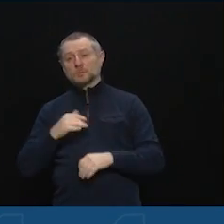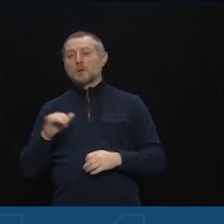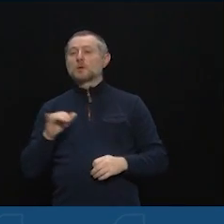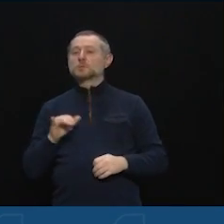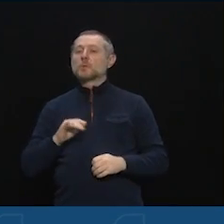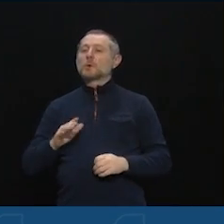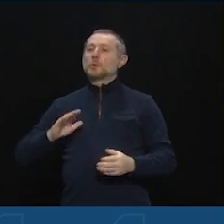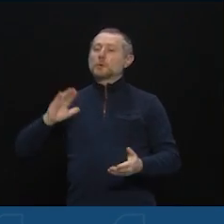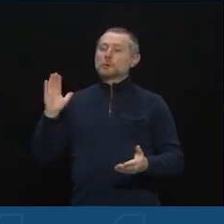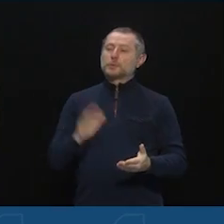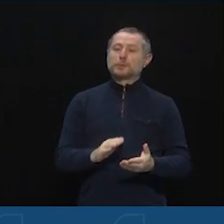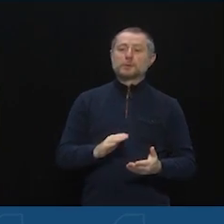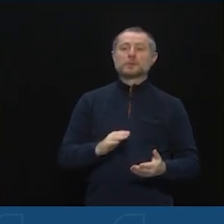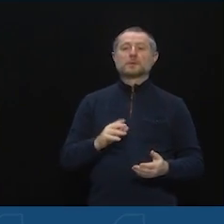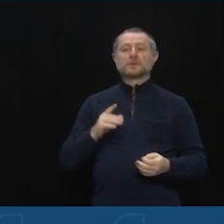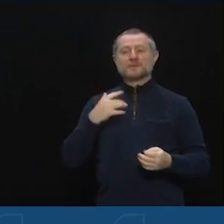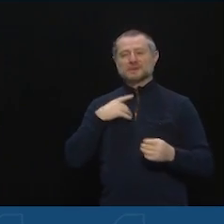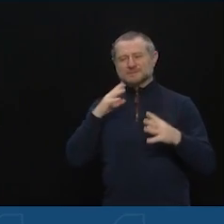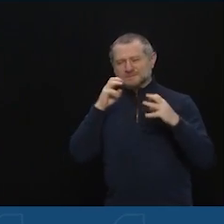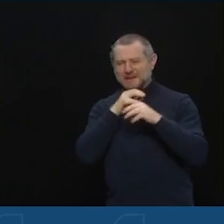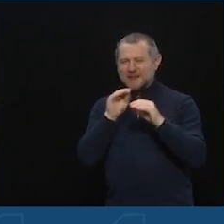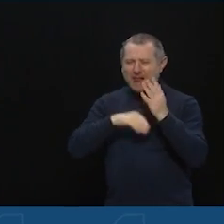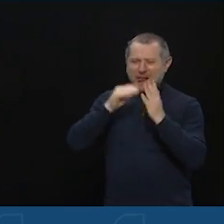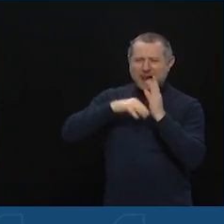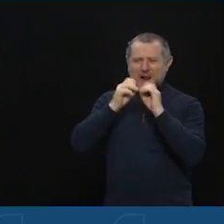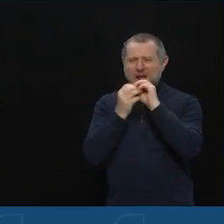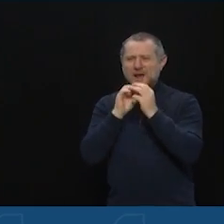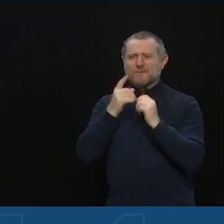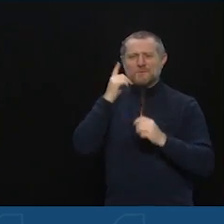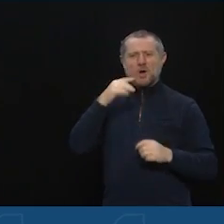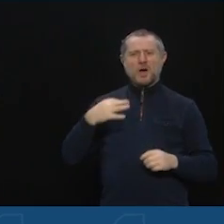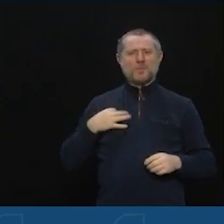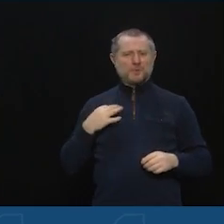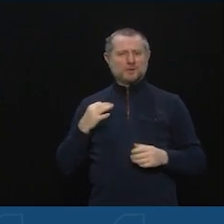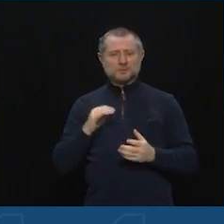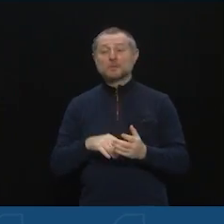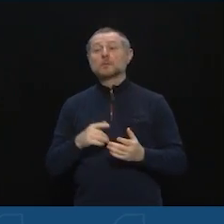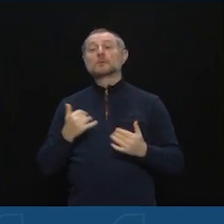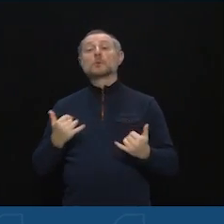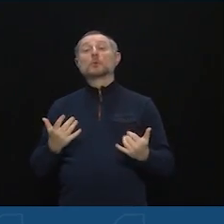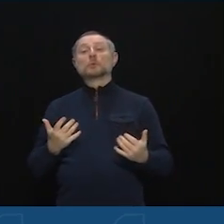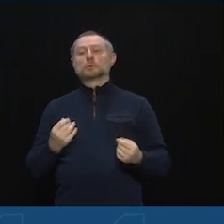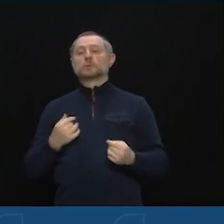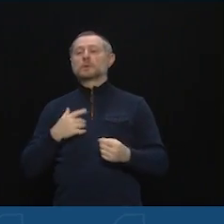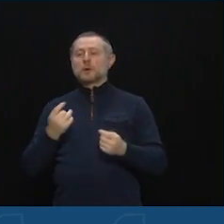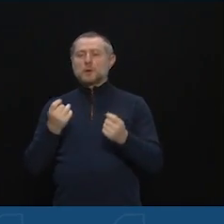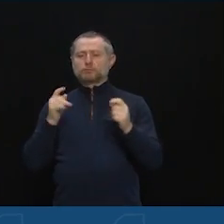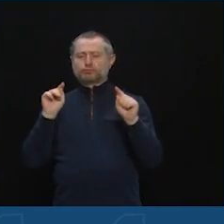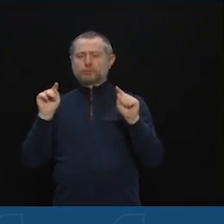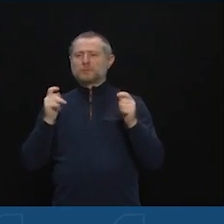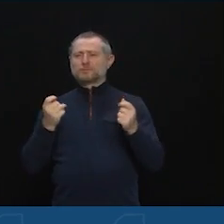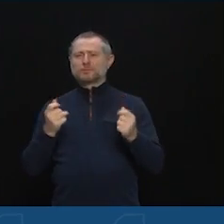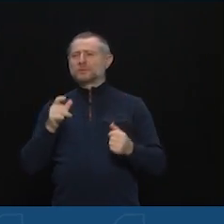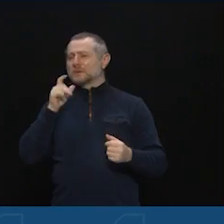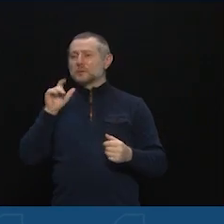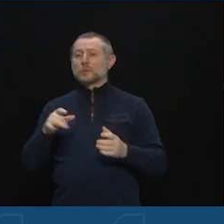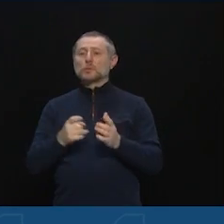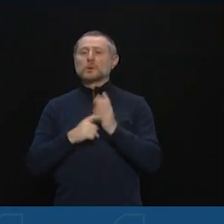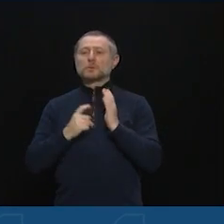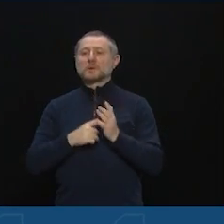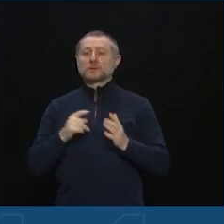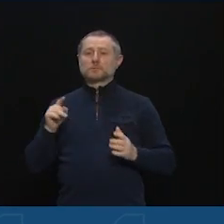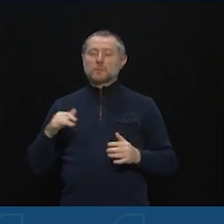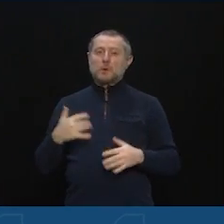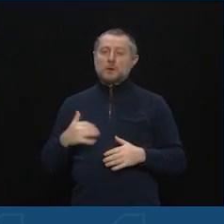tape in order to expedite the application process by eliminating onerous and over-inclusive requirements currently required by